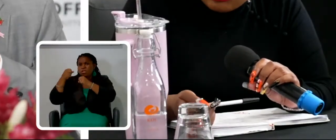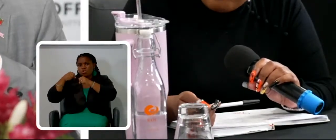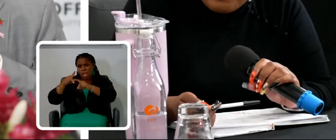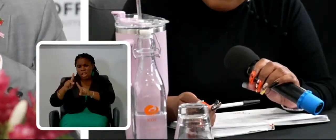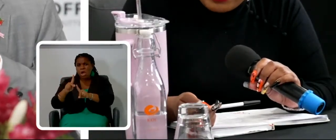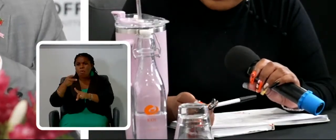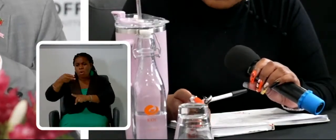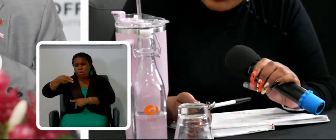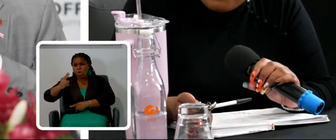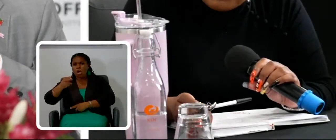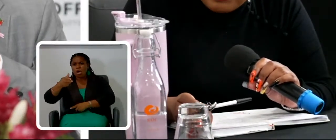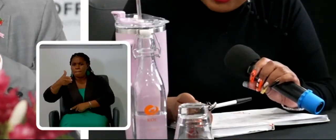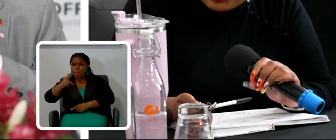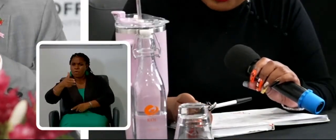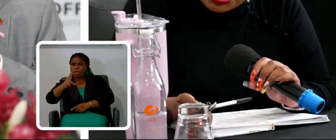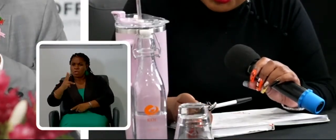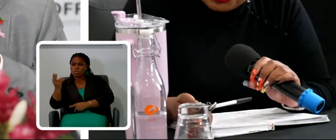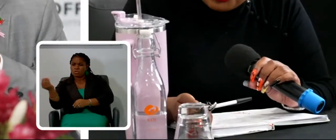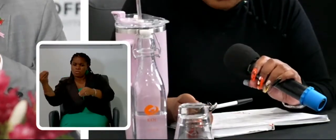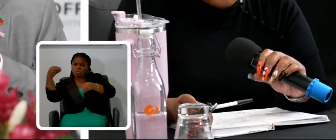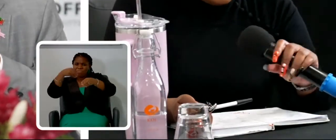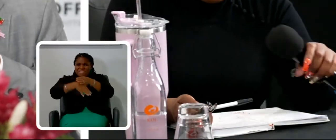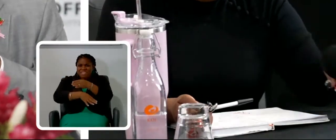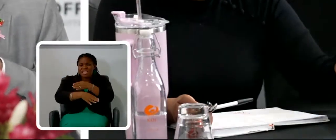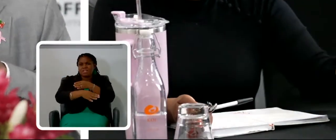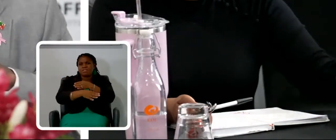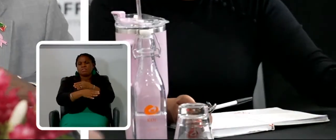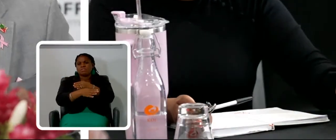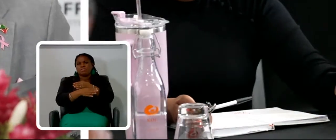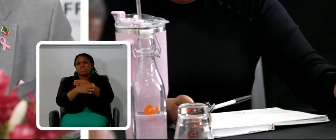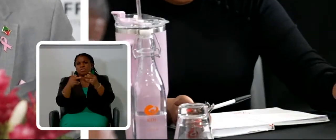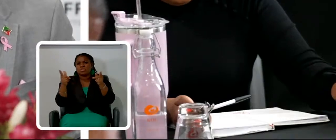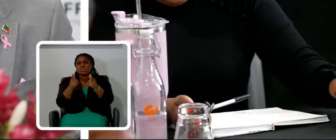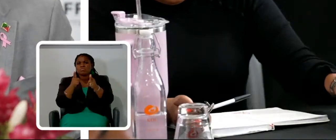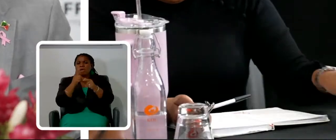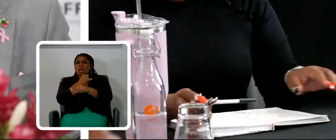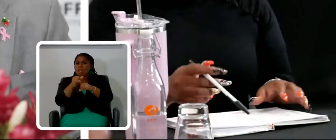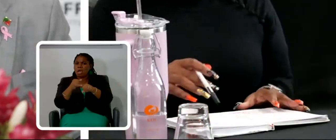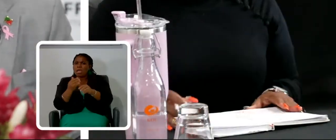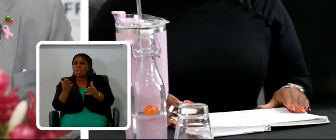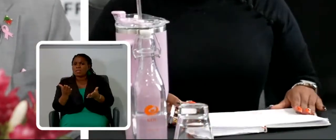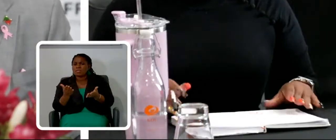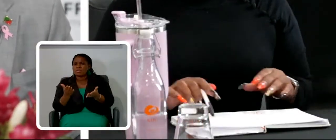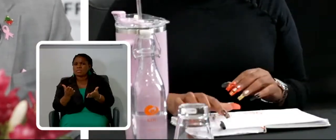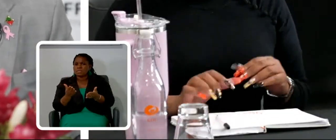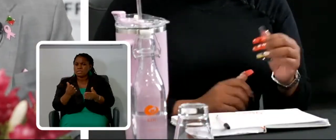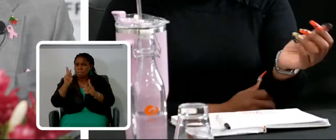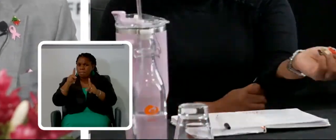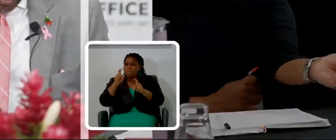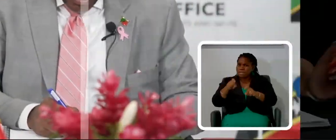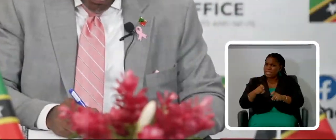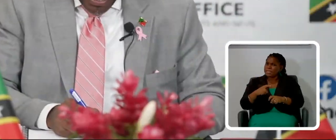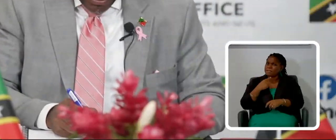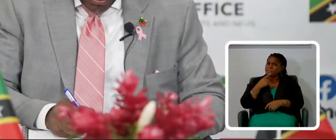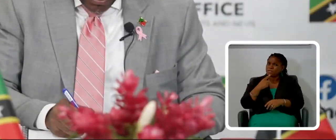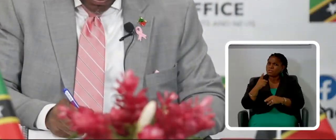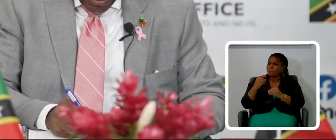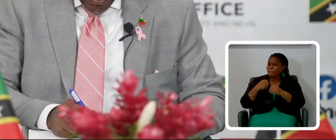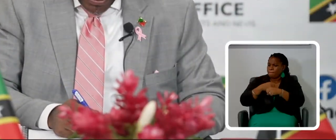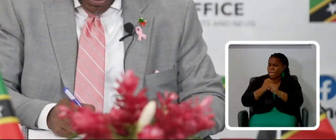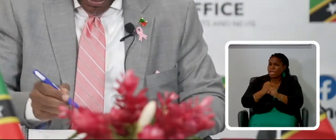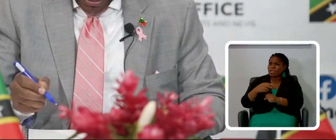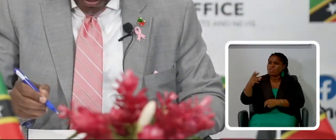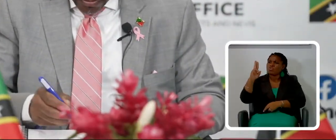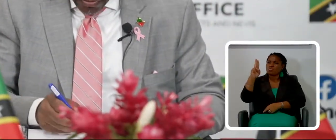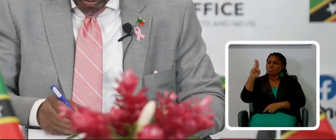which affect the crime and violence we have to find the solutions to? Right. Thank you very much. I will start on the last part, especially the part to